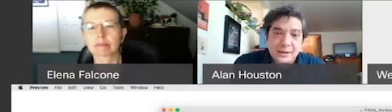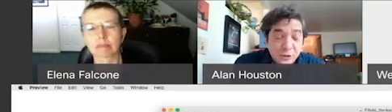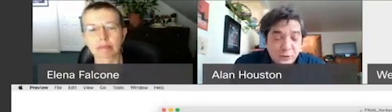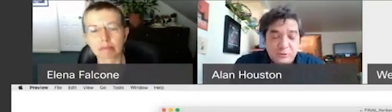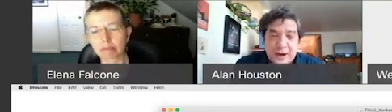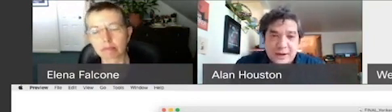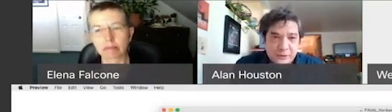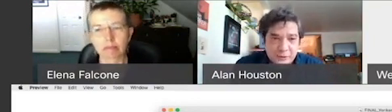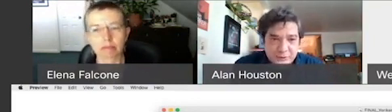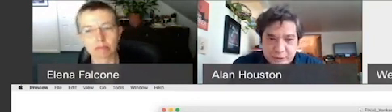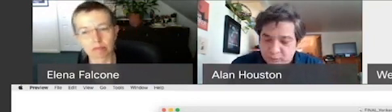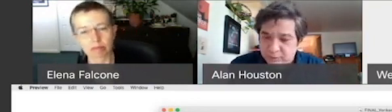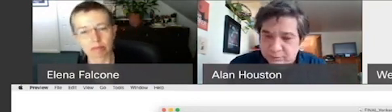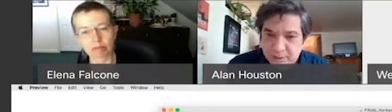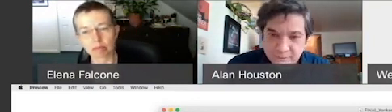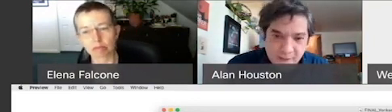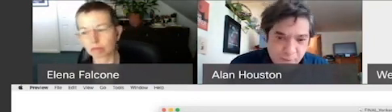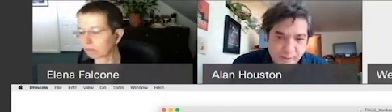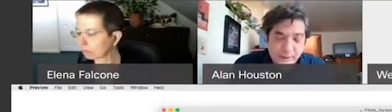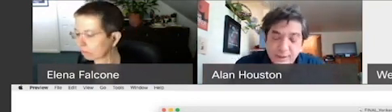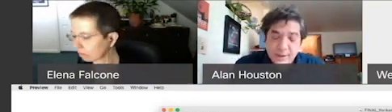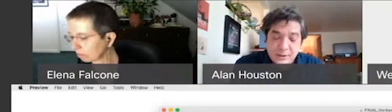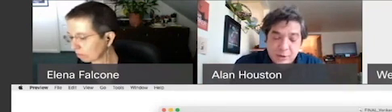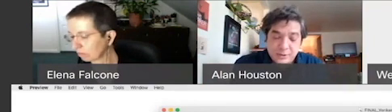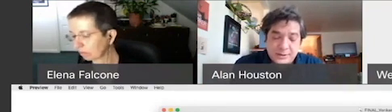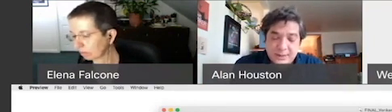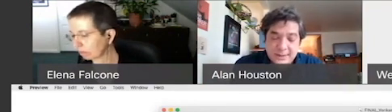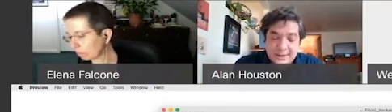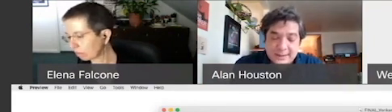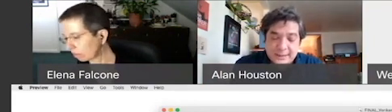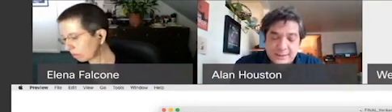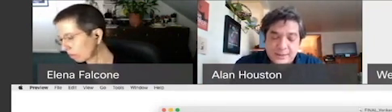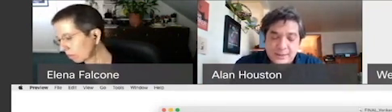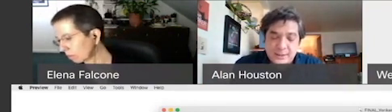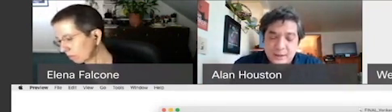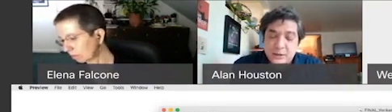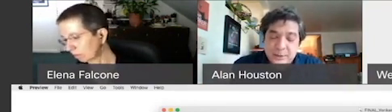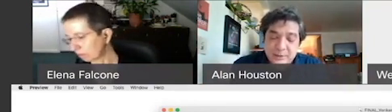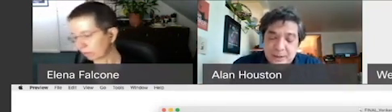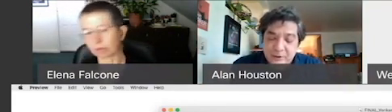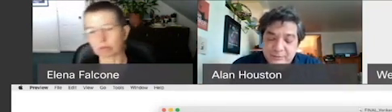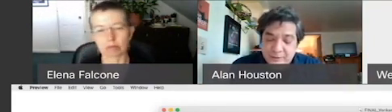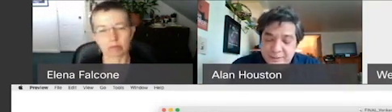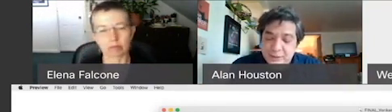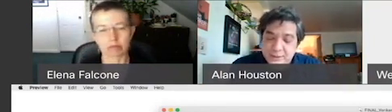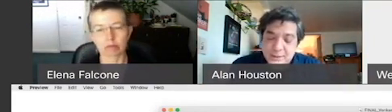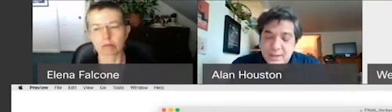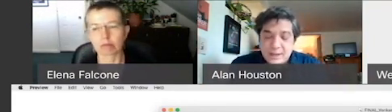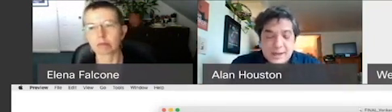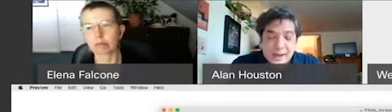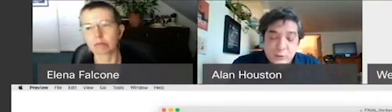final notes, general kind of library notes. The Yonkers Public Library Foundation's